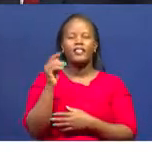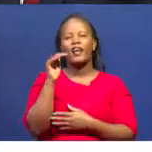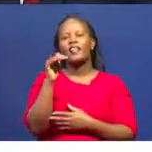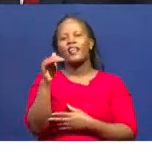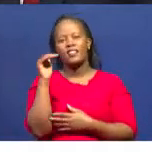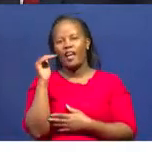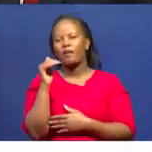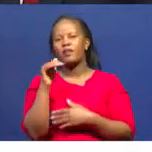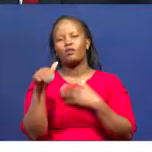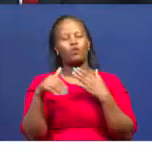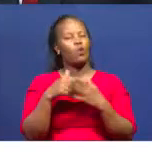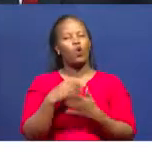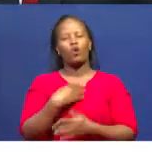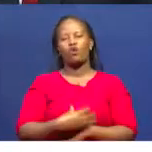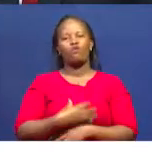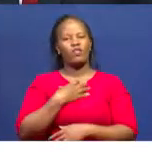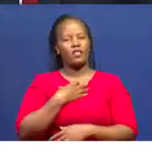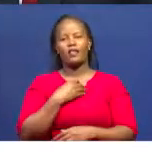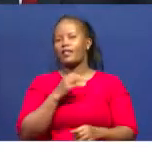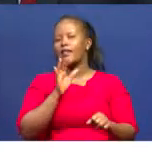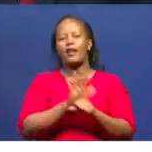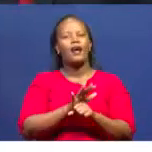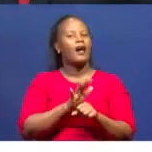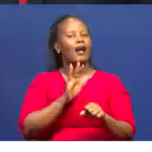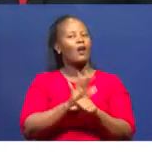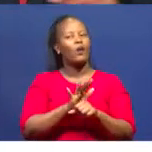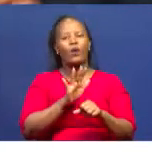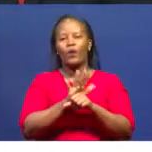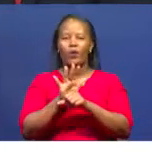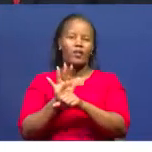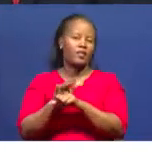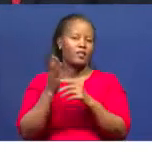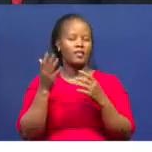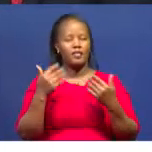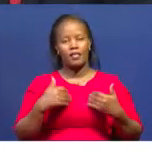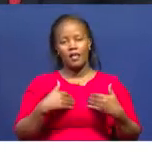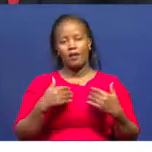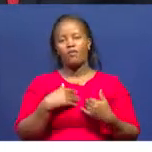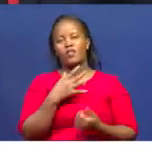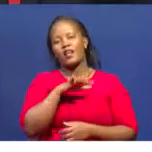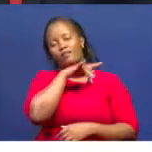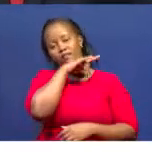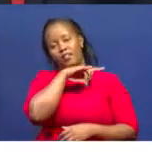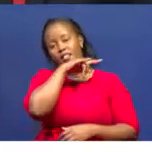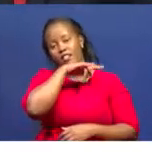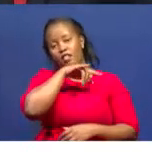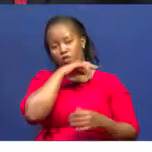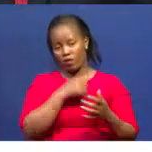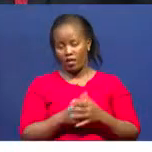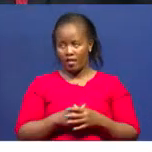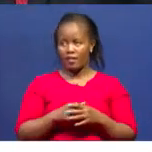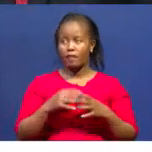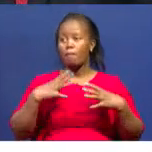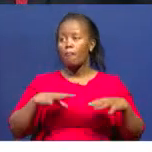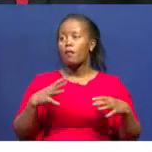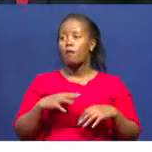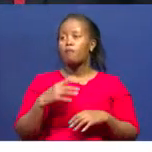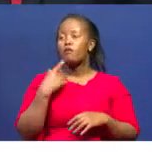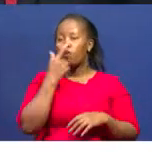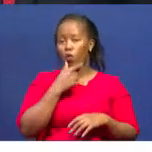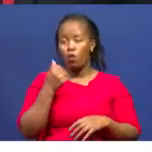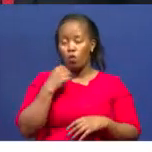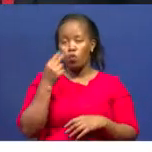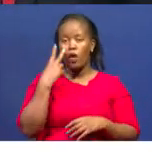So there's a lot that they're going to offer in Uganda. I think people who are watching RAC